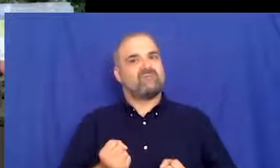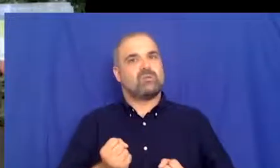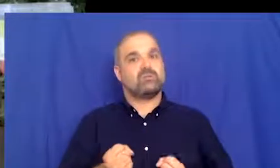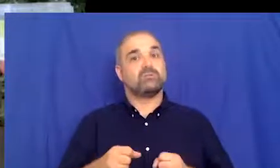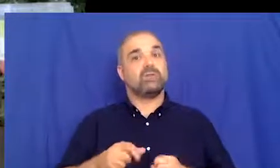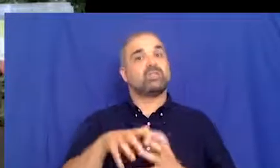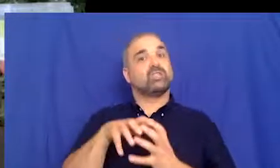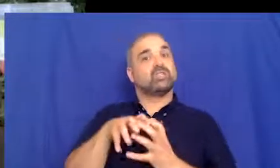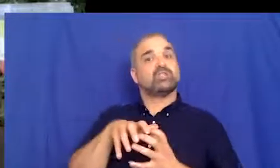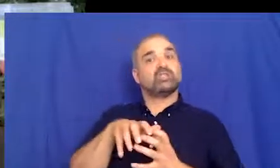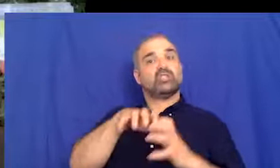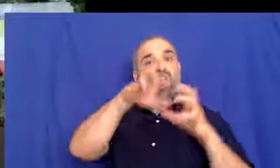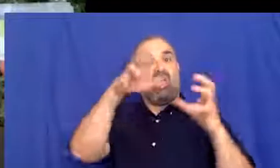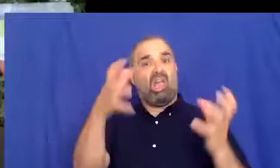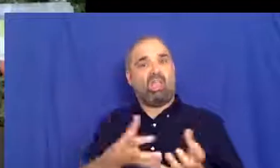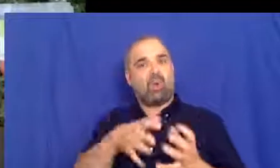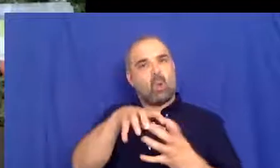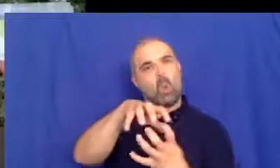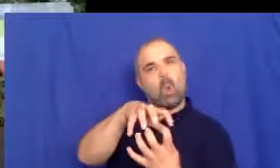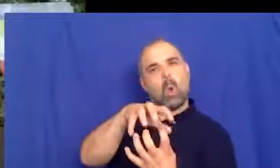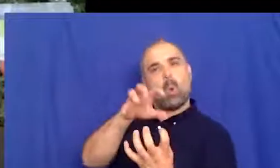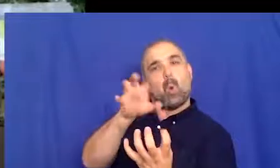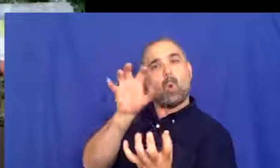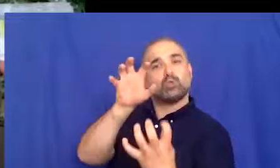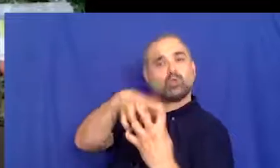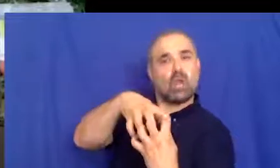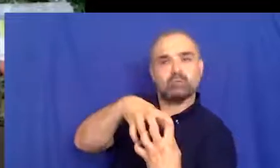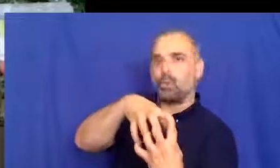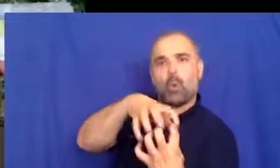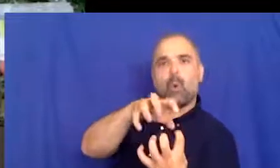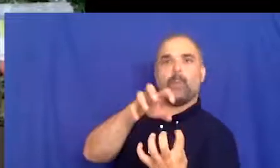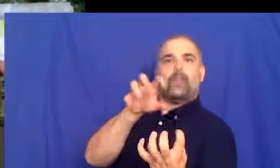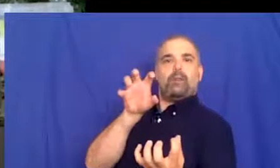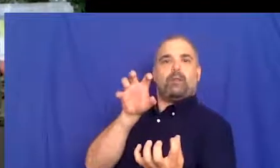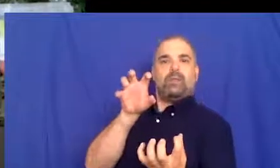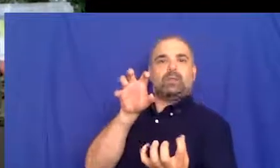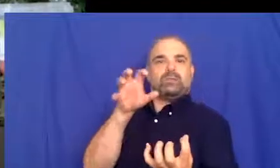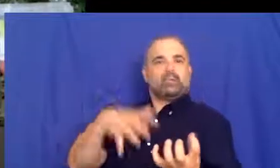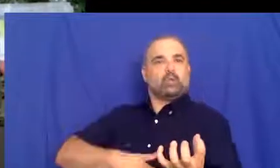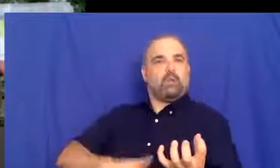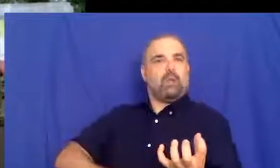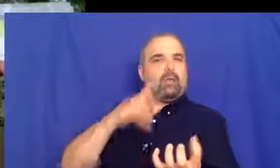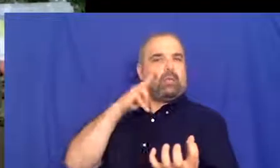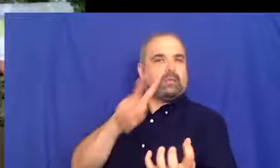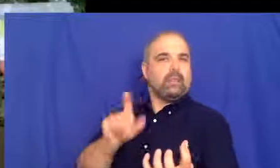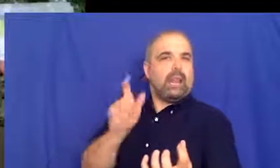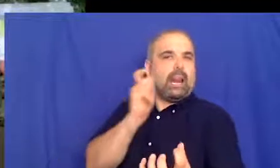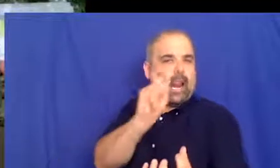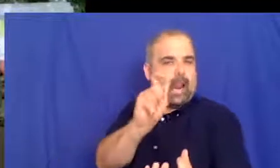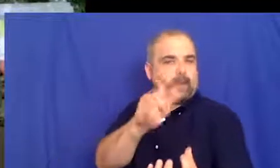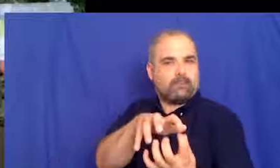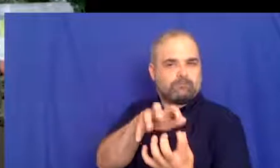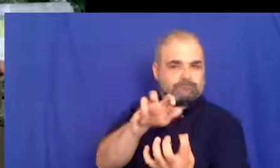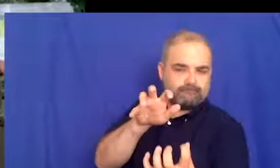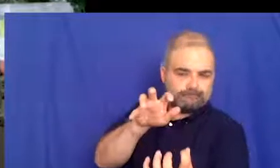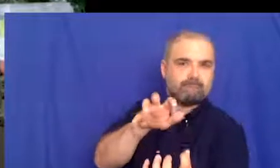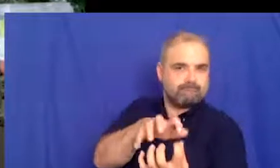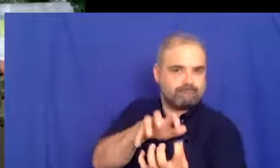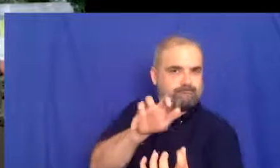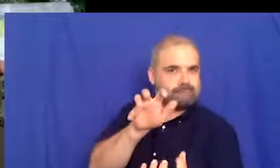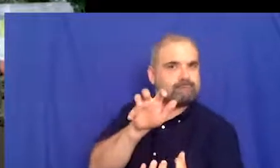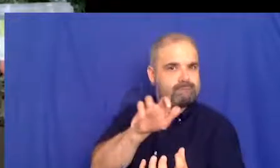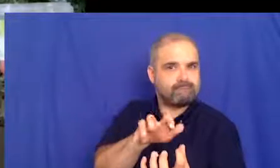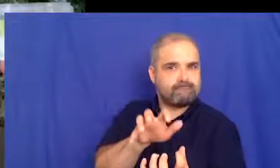is basically he will leave his shell open like this. So not completely shut. So he looks a bit like Pac-Man at the moment, yeah. So